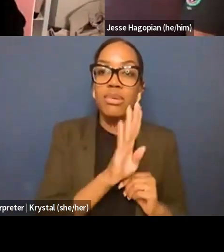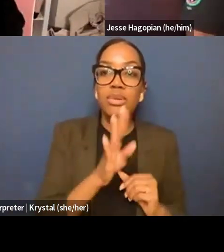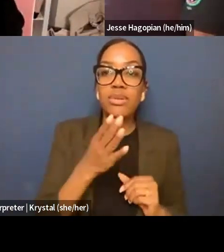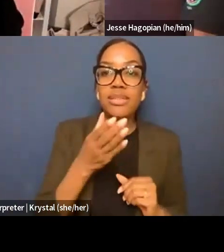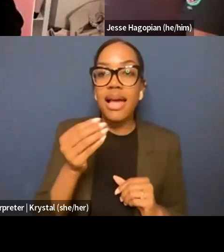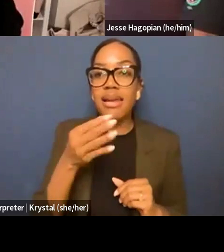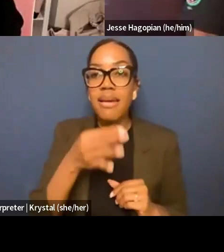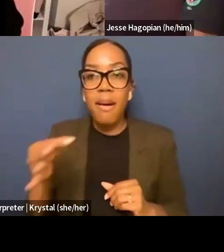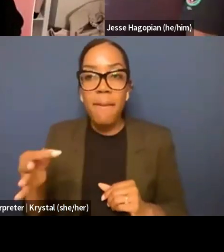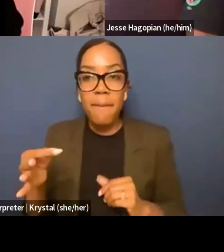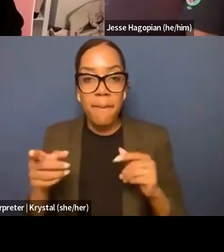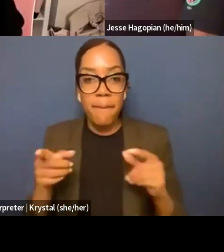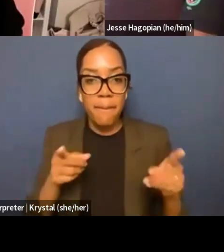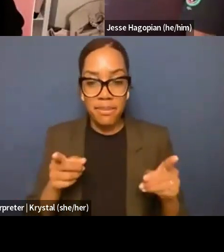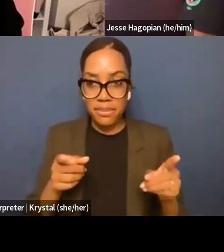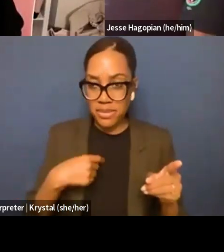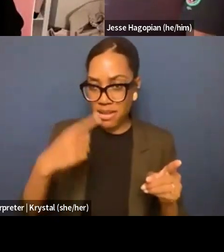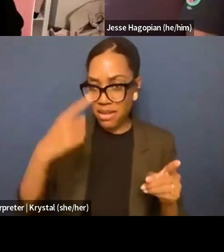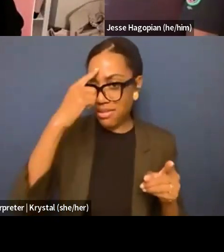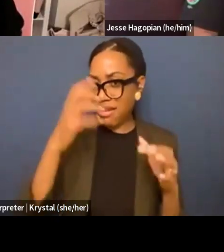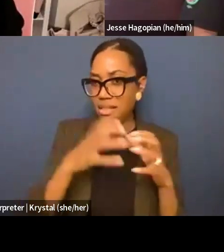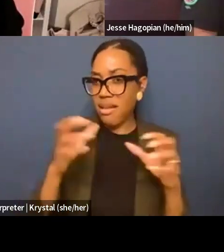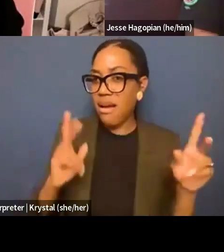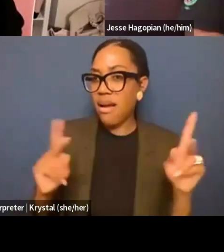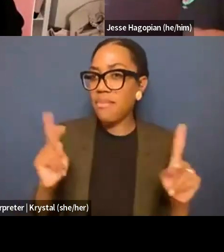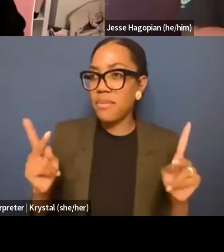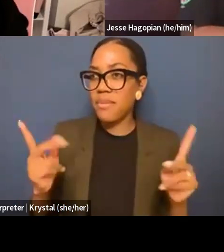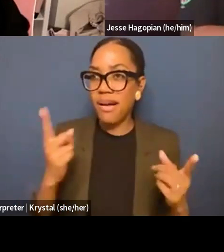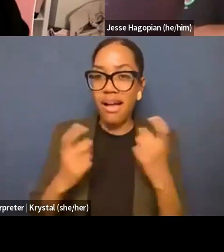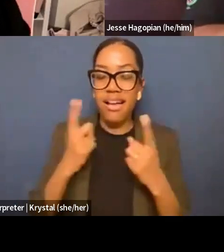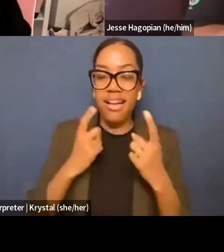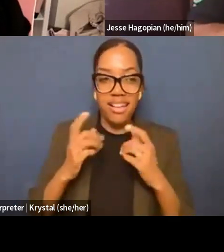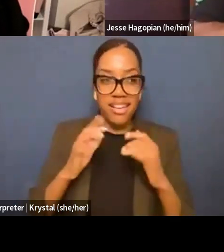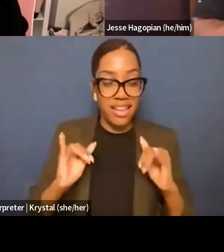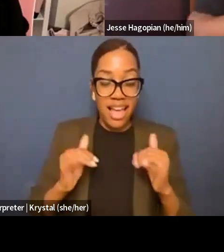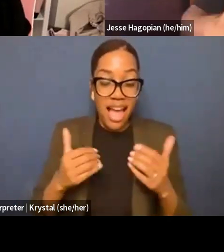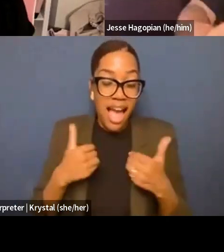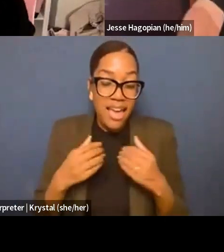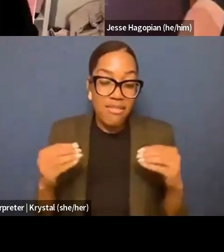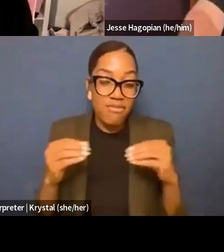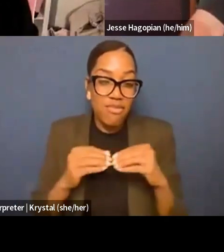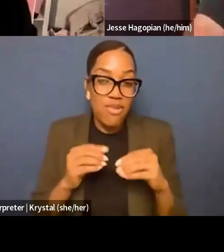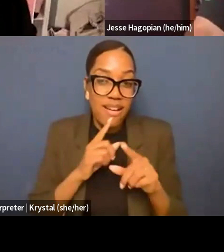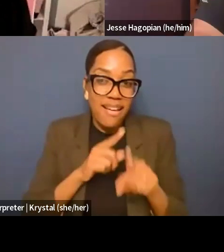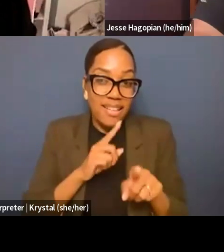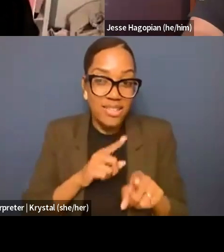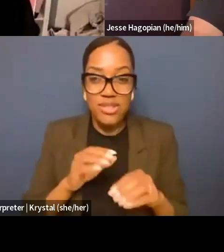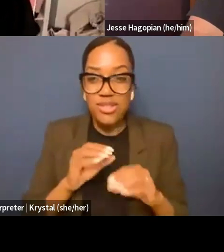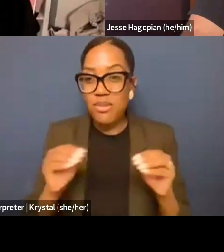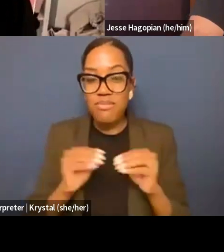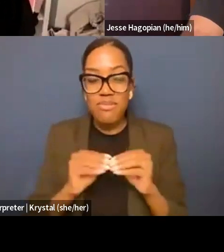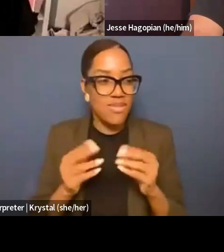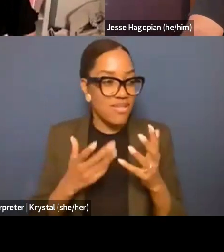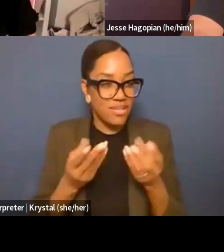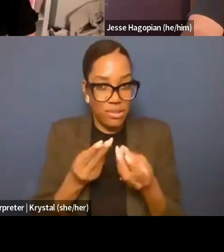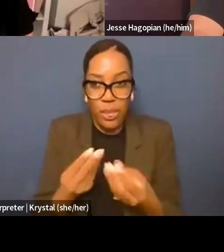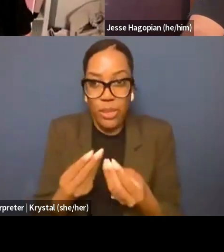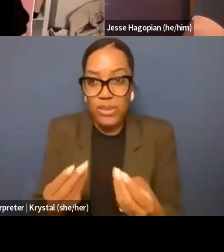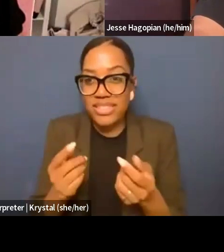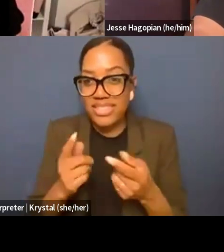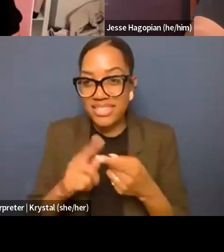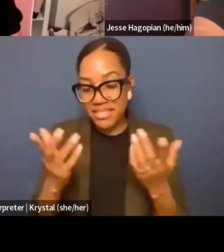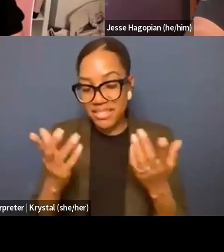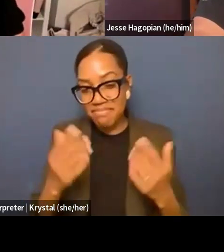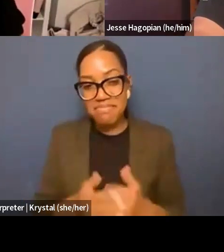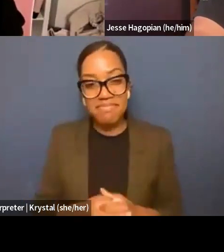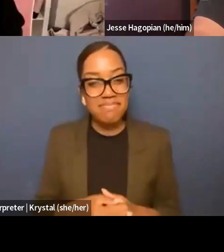the question actually is, I have less answers and more questions following from that question. Yes, well, it'll be fun to